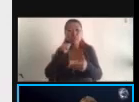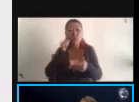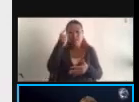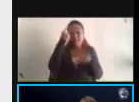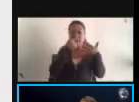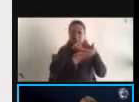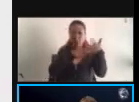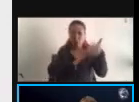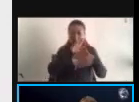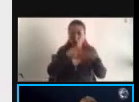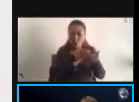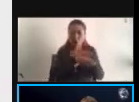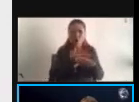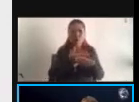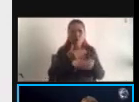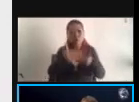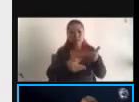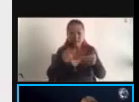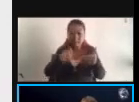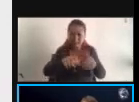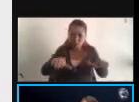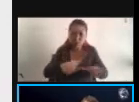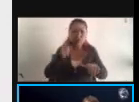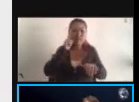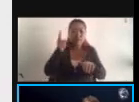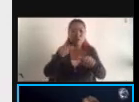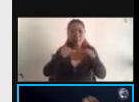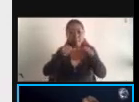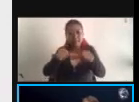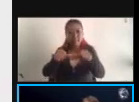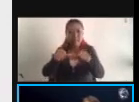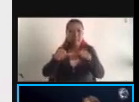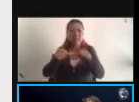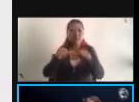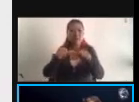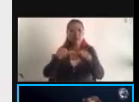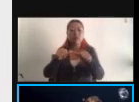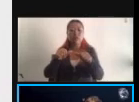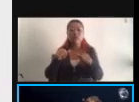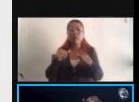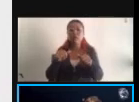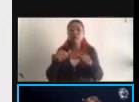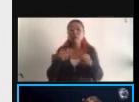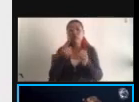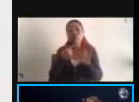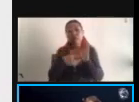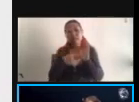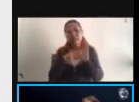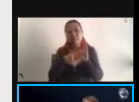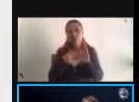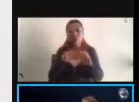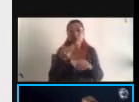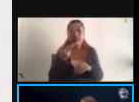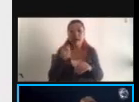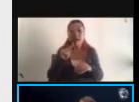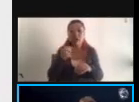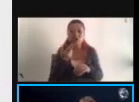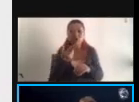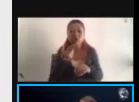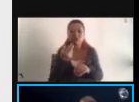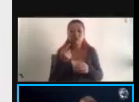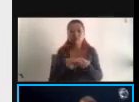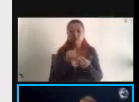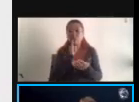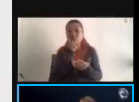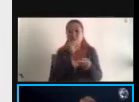done to maintain the vehicle. So there wasn't always access, hatches weren't in the right place, sometimes major systems